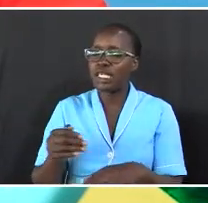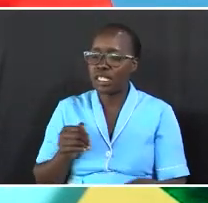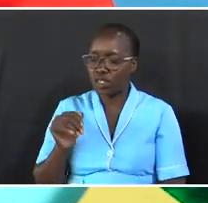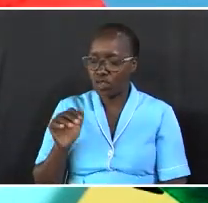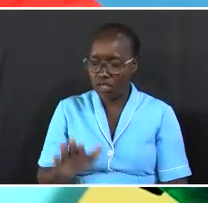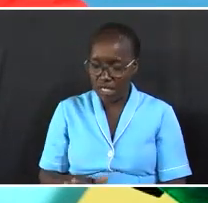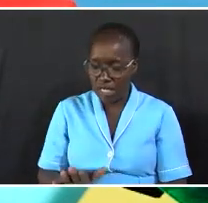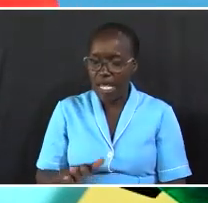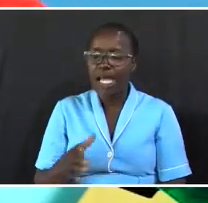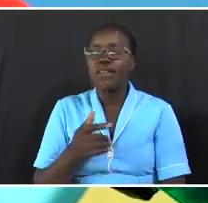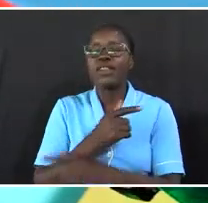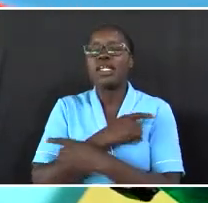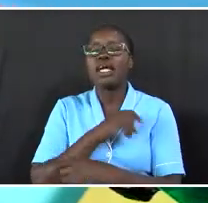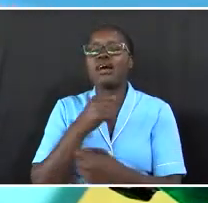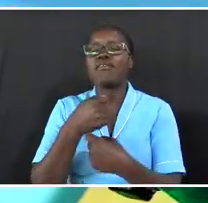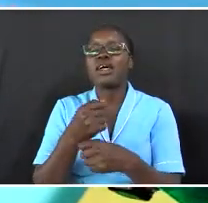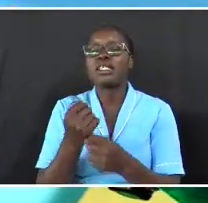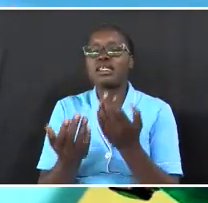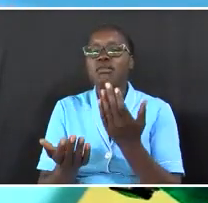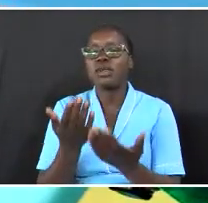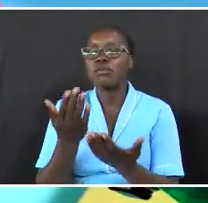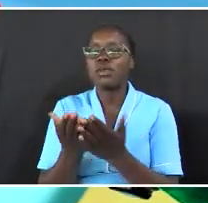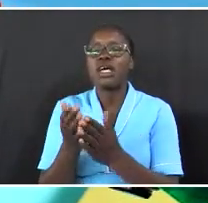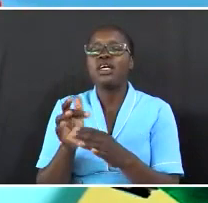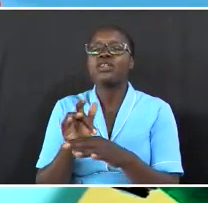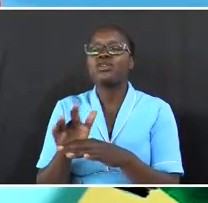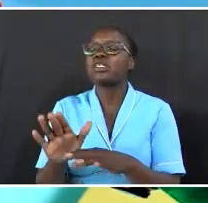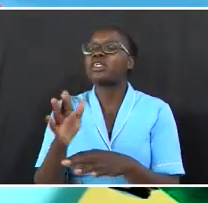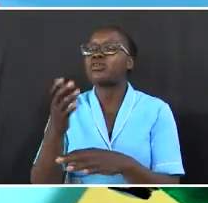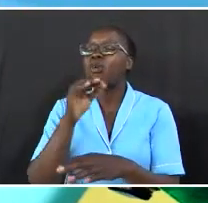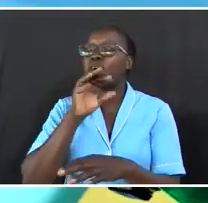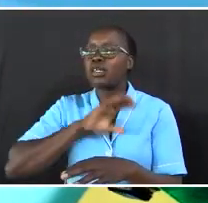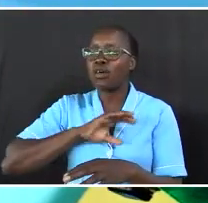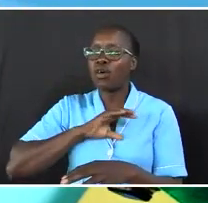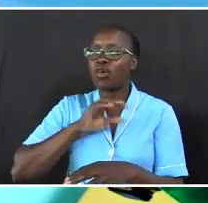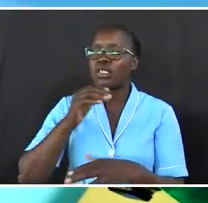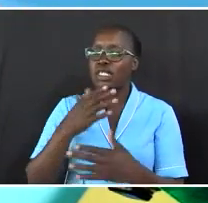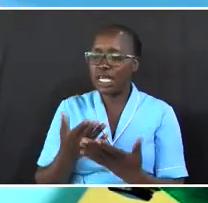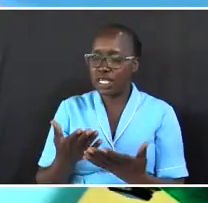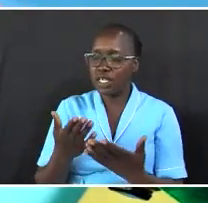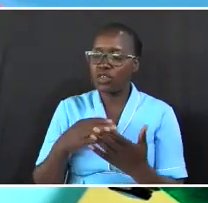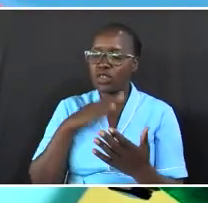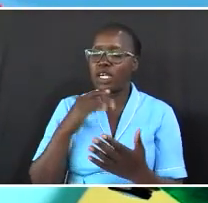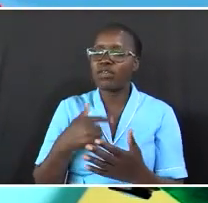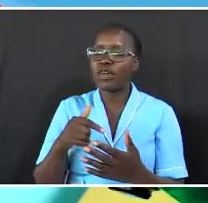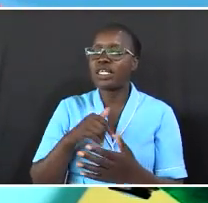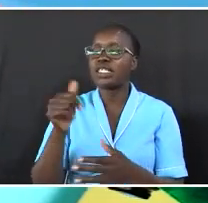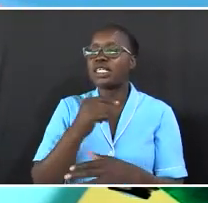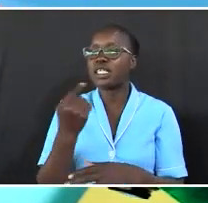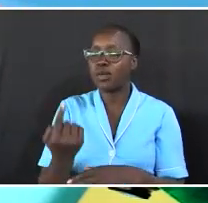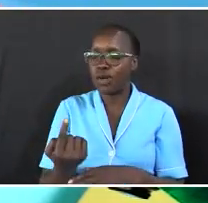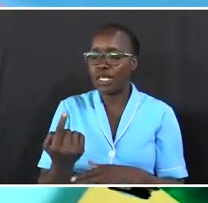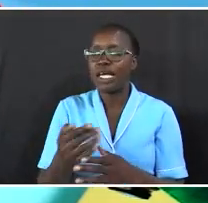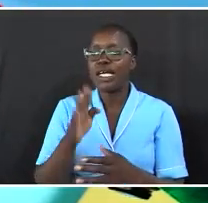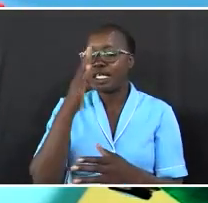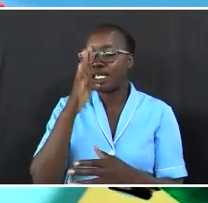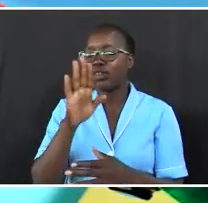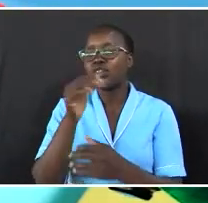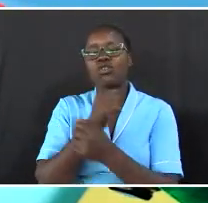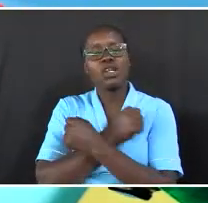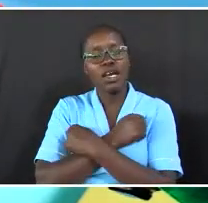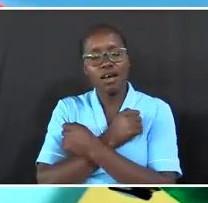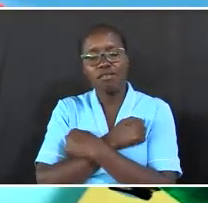daughters. The love that made you to send your own son to come and die for us. If anyone here is doubting your